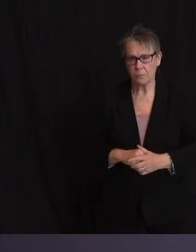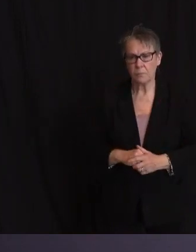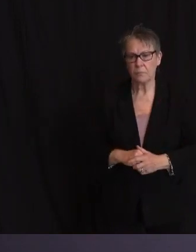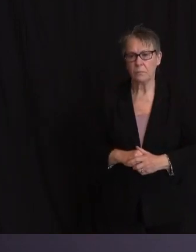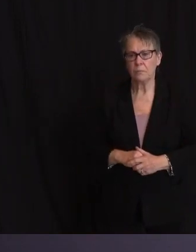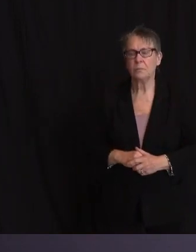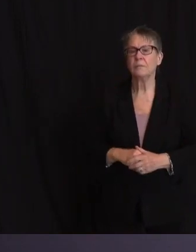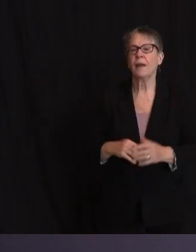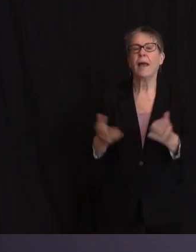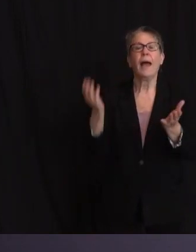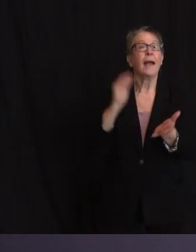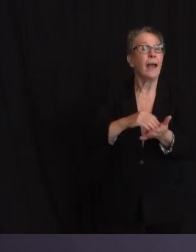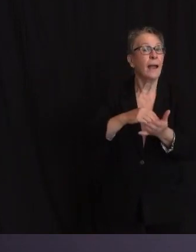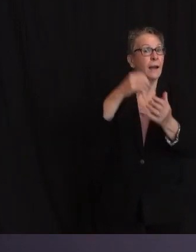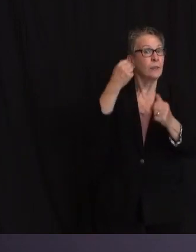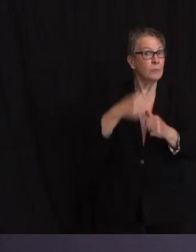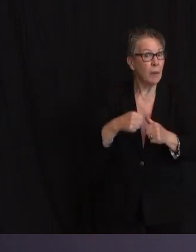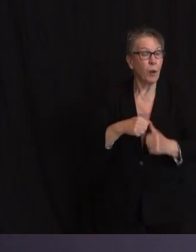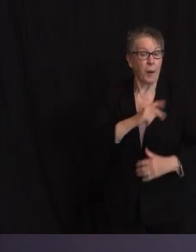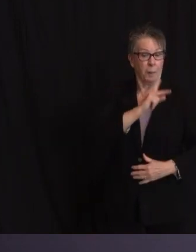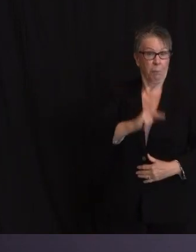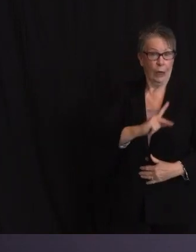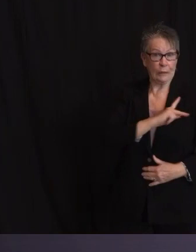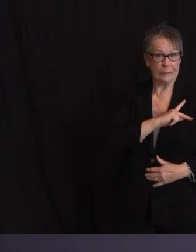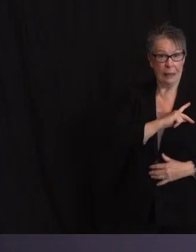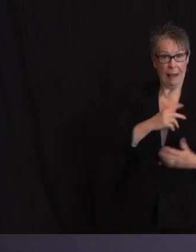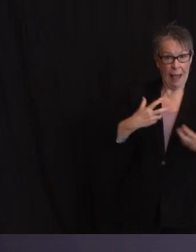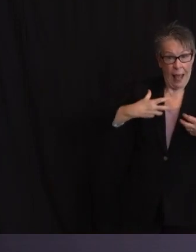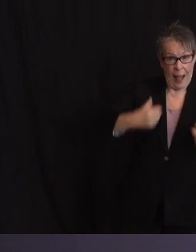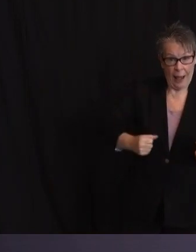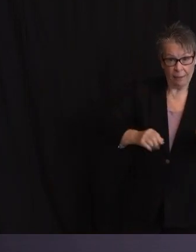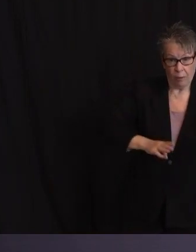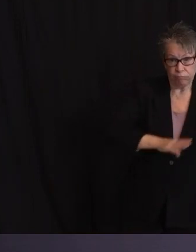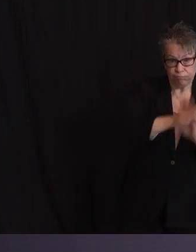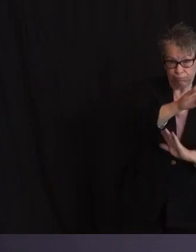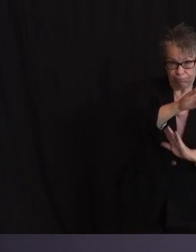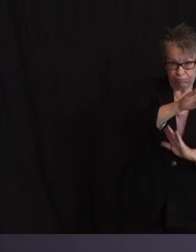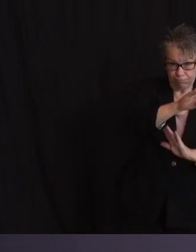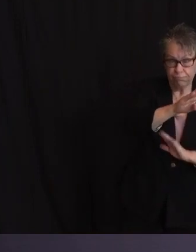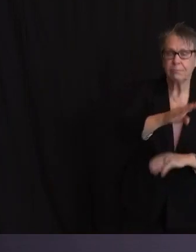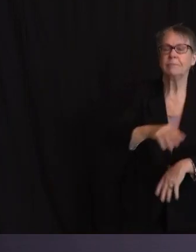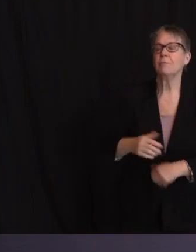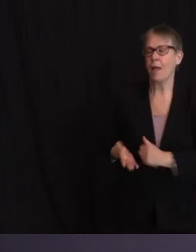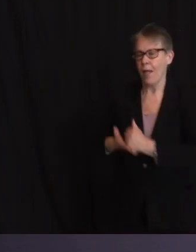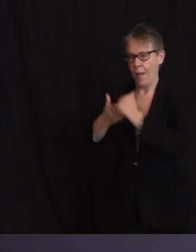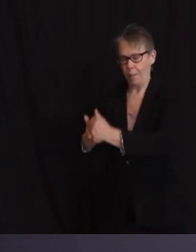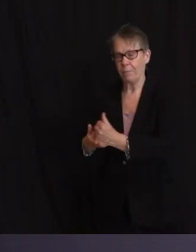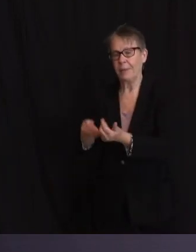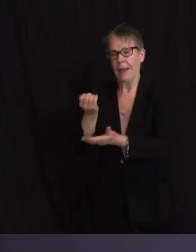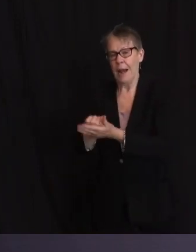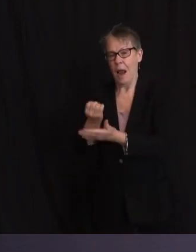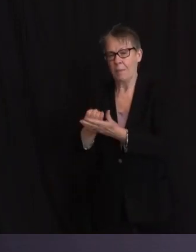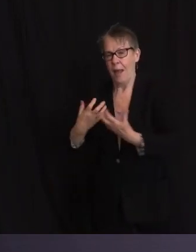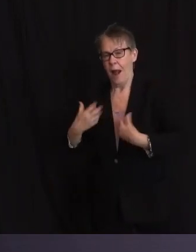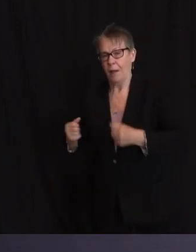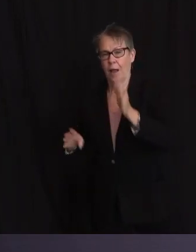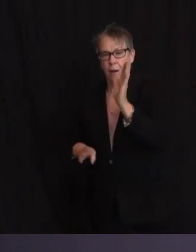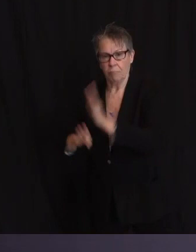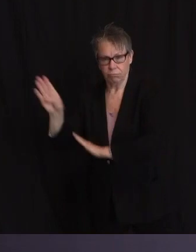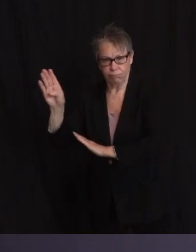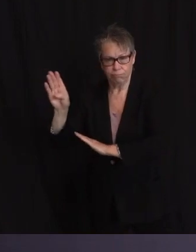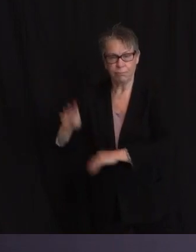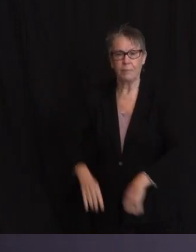health. Stay at it. We're doing an extraordinary job. I mean, just an extraordinary job. But please,